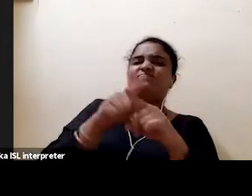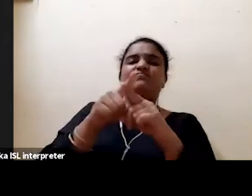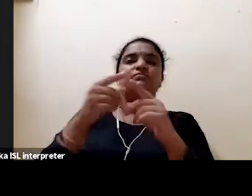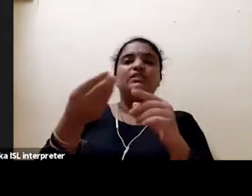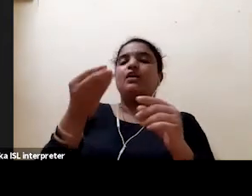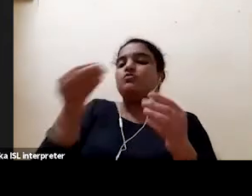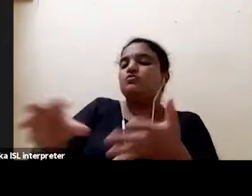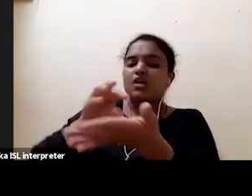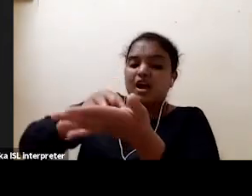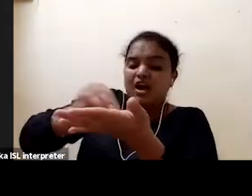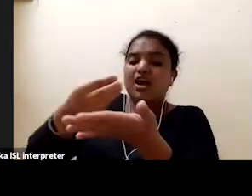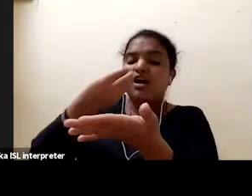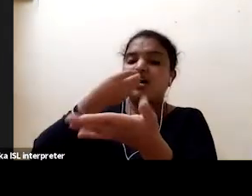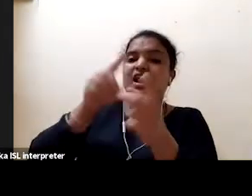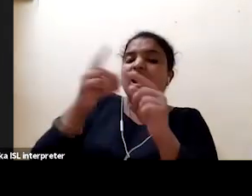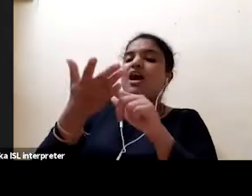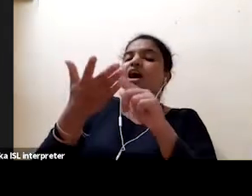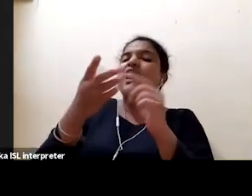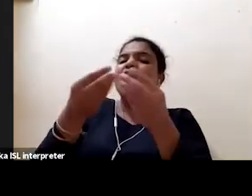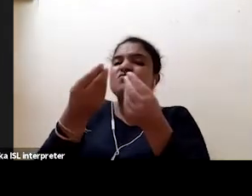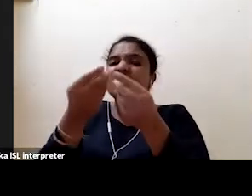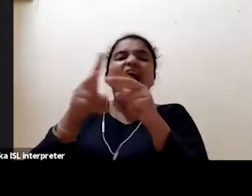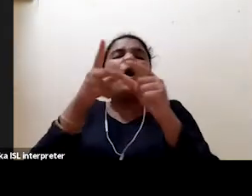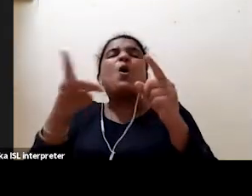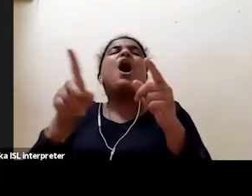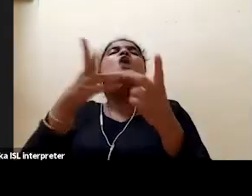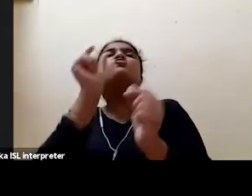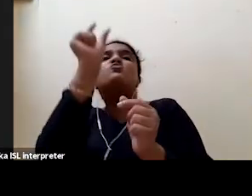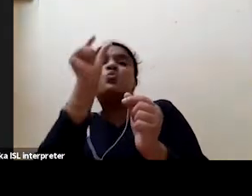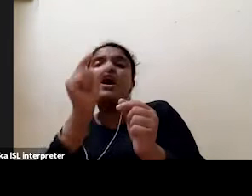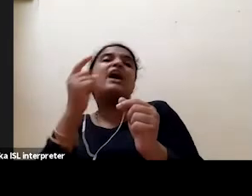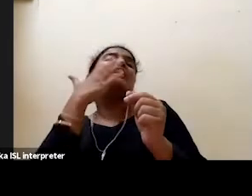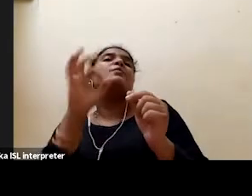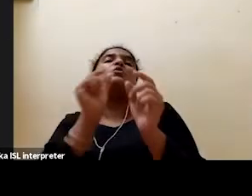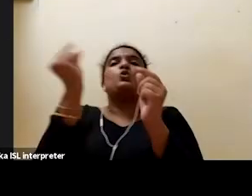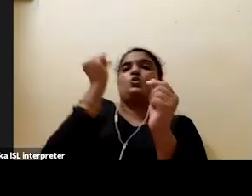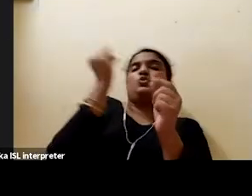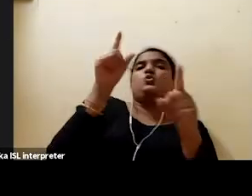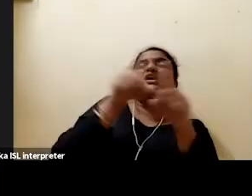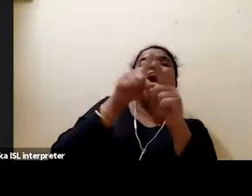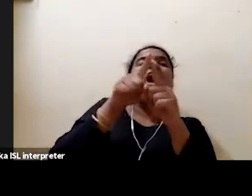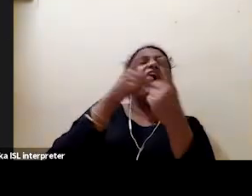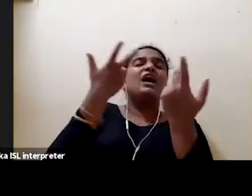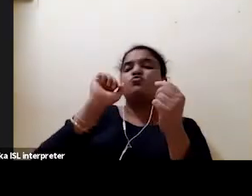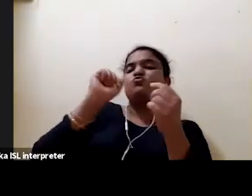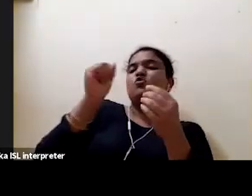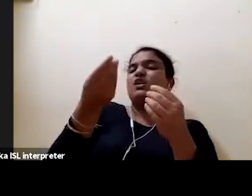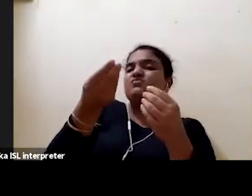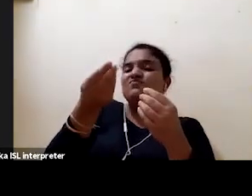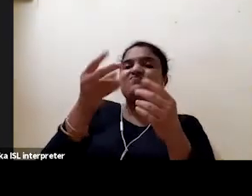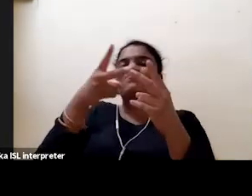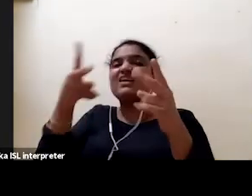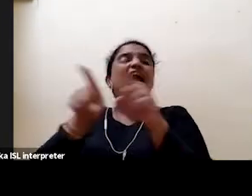of it. So use interesting words and metaphors to describe all these aspects. Think of,